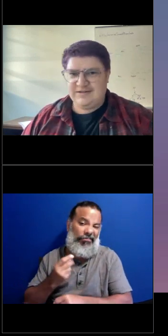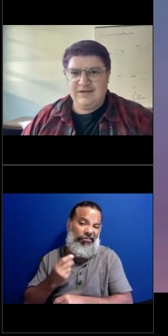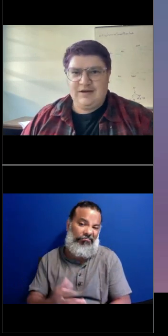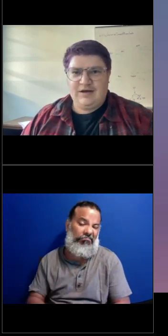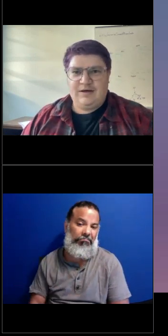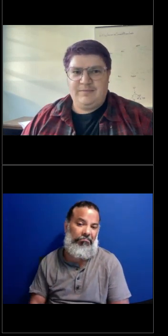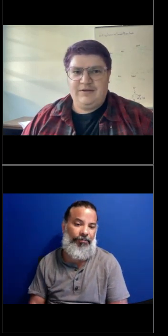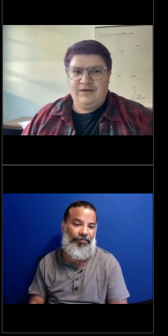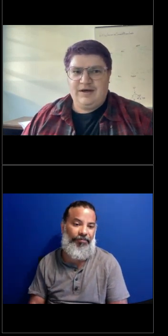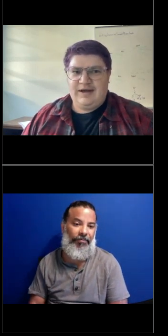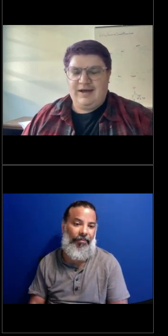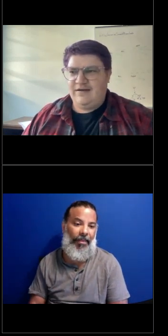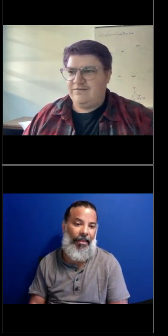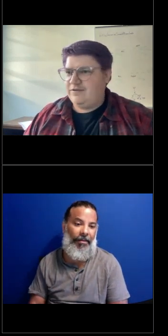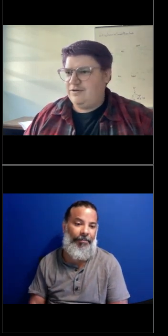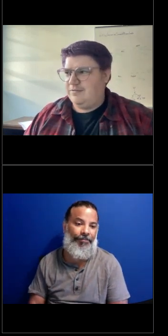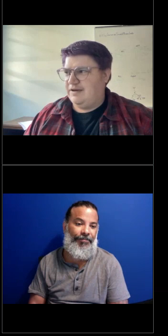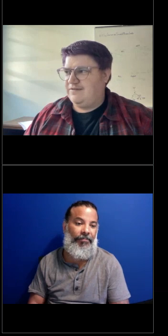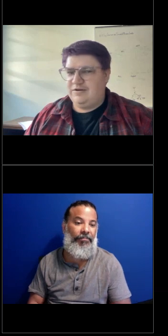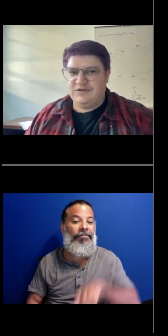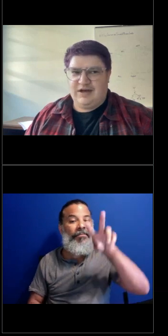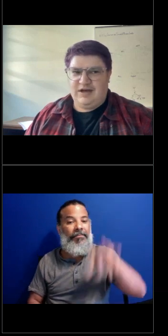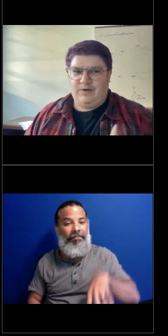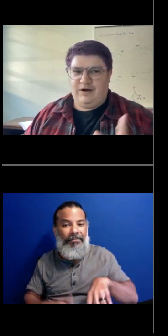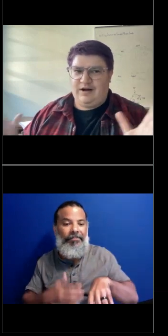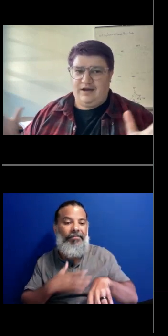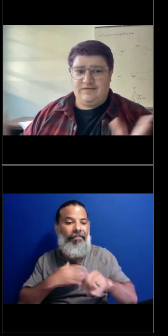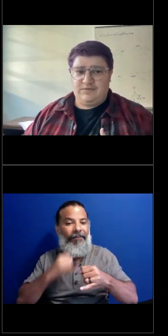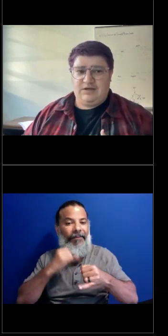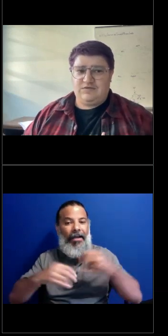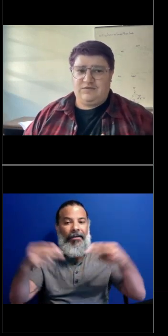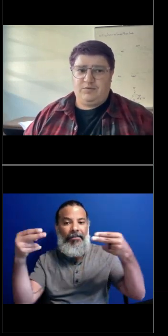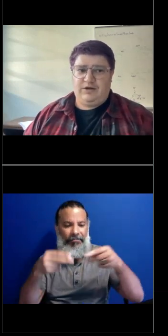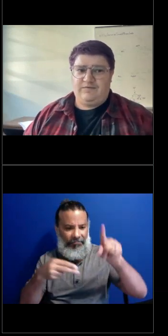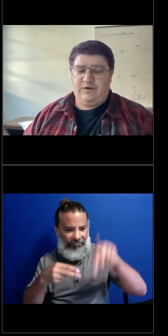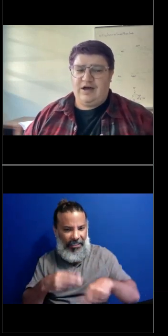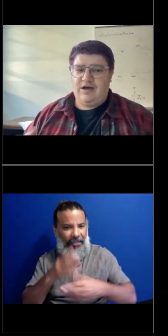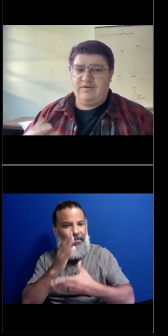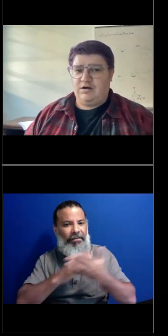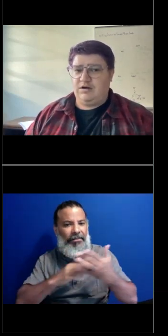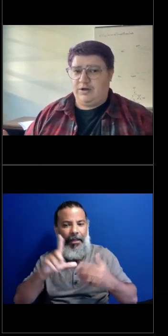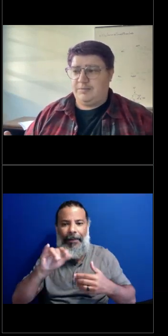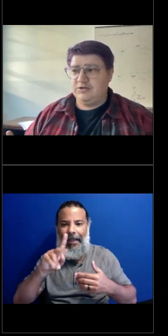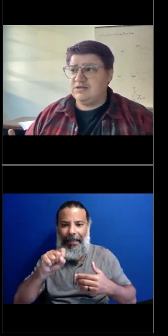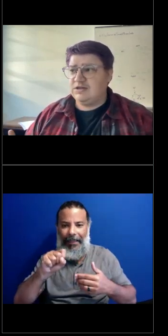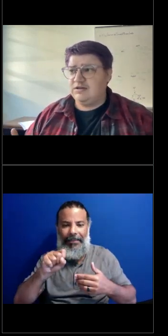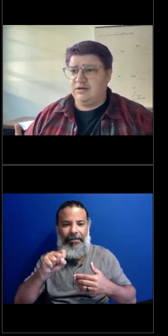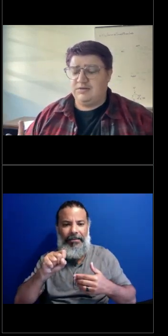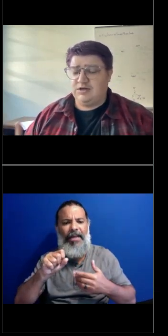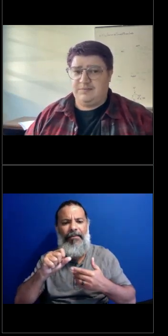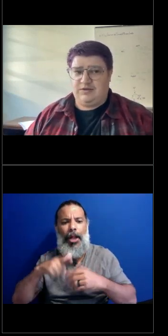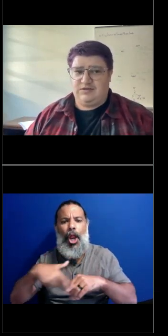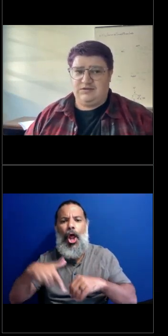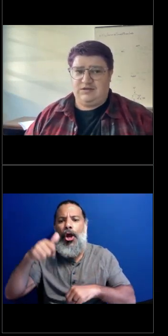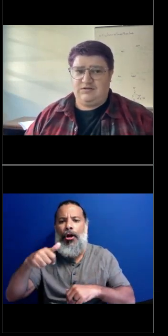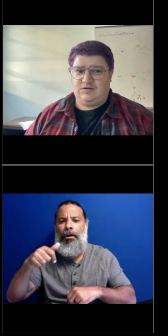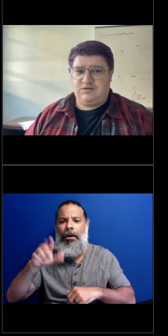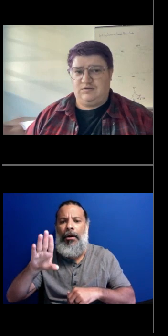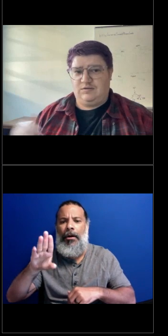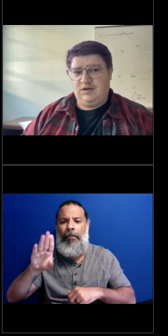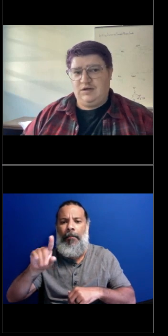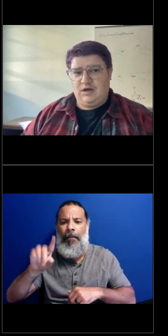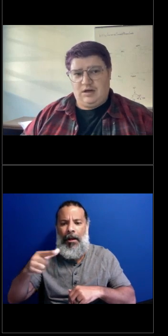All right. I have, my final slide where I have some links for more info. I have a longer blog post that talks about this,